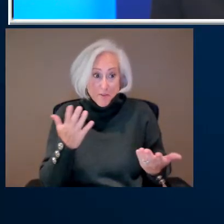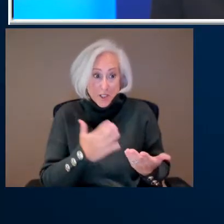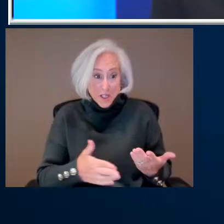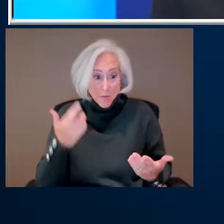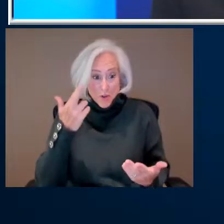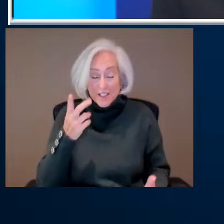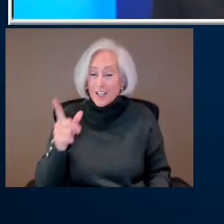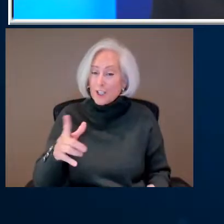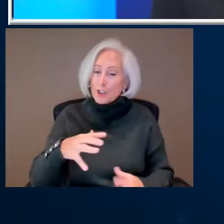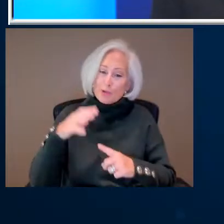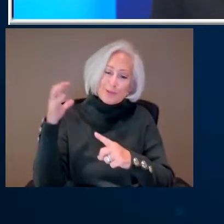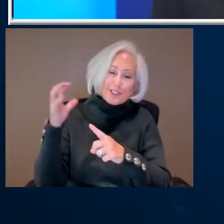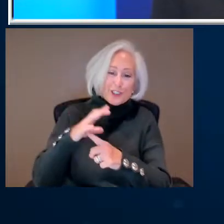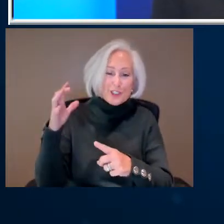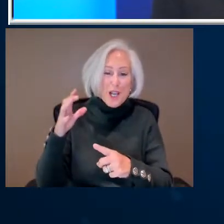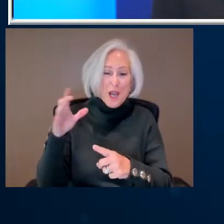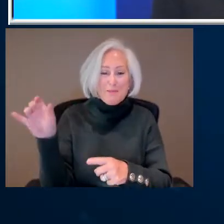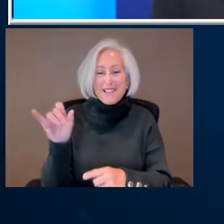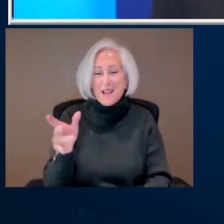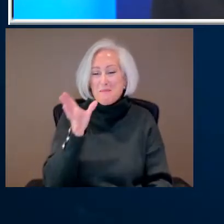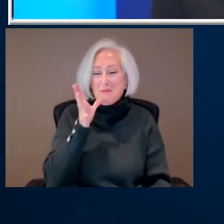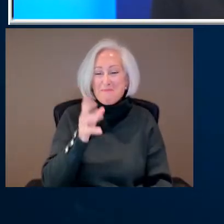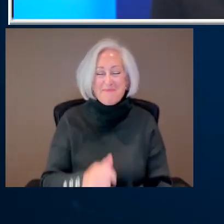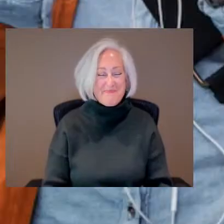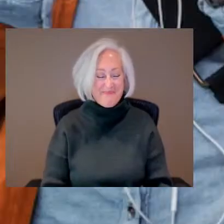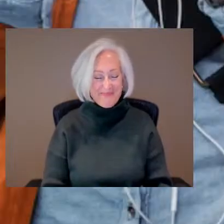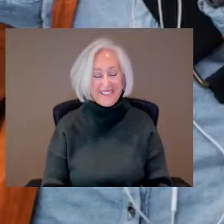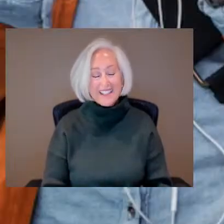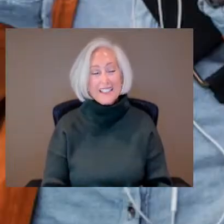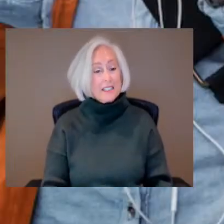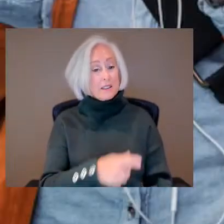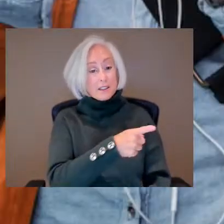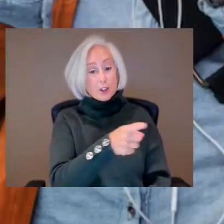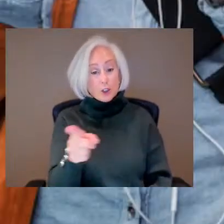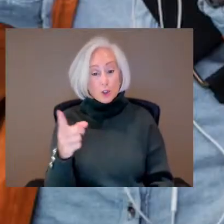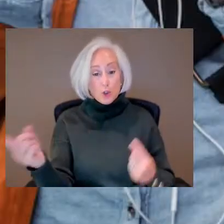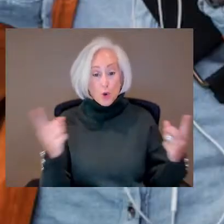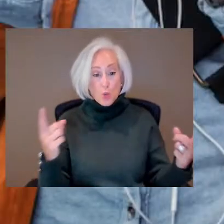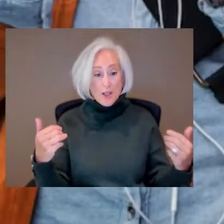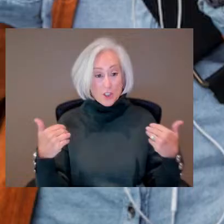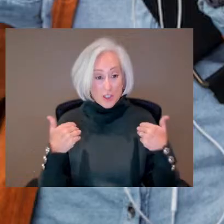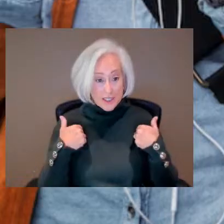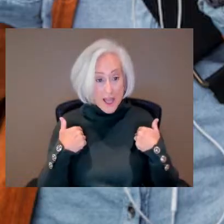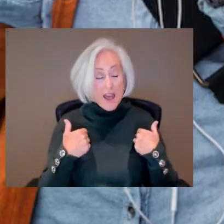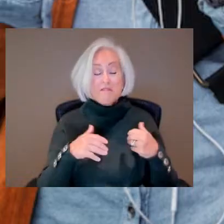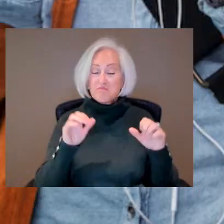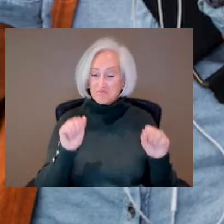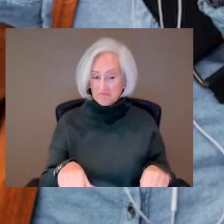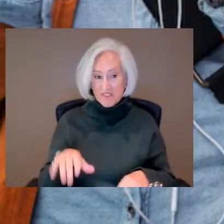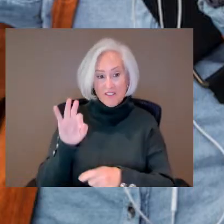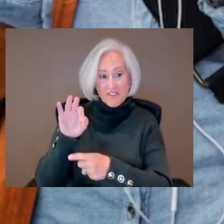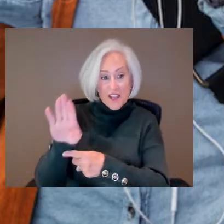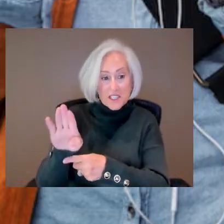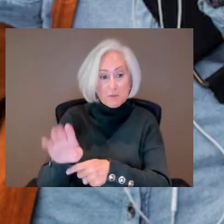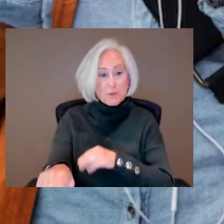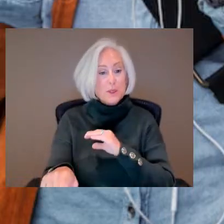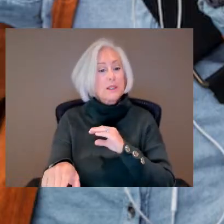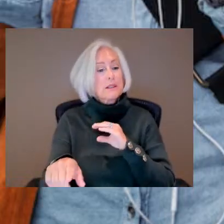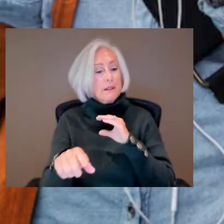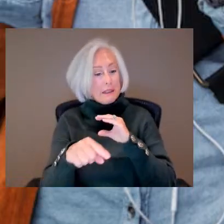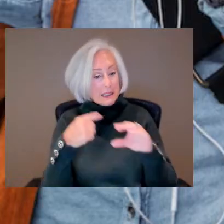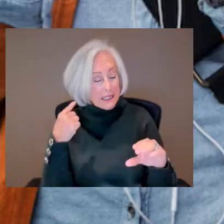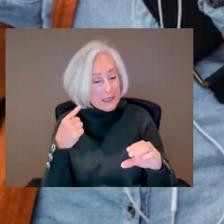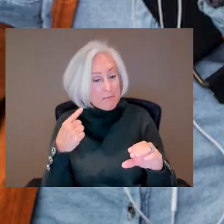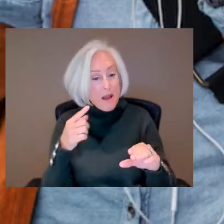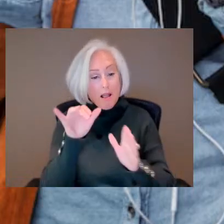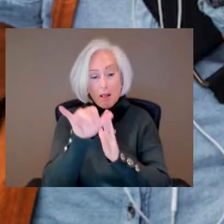mom would. Well, be sure to ask your questions. You can use the chat on YouTube or Facebook. You can email the Medical News Network. That information is